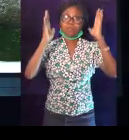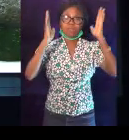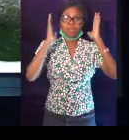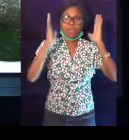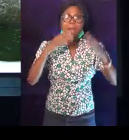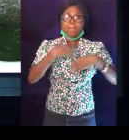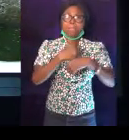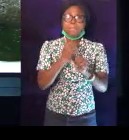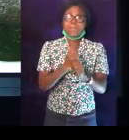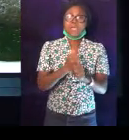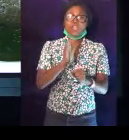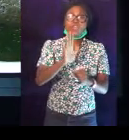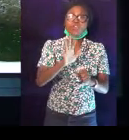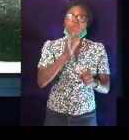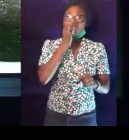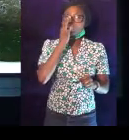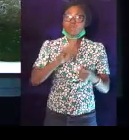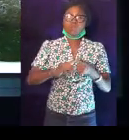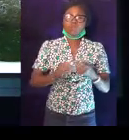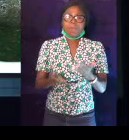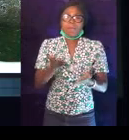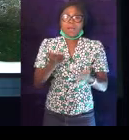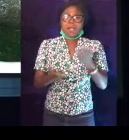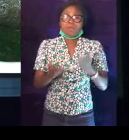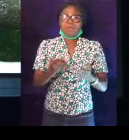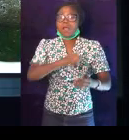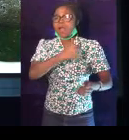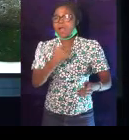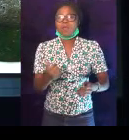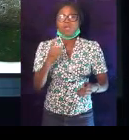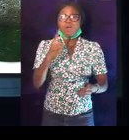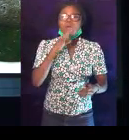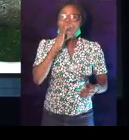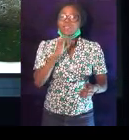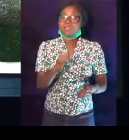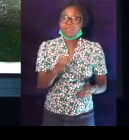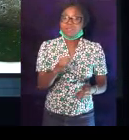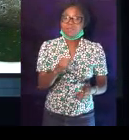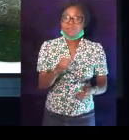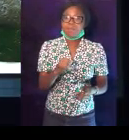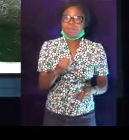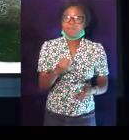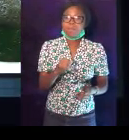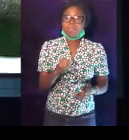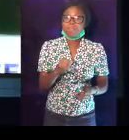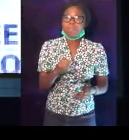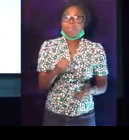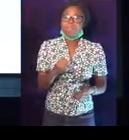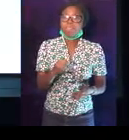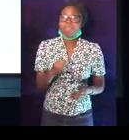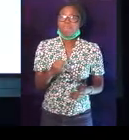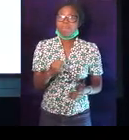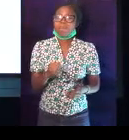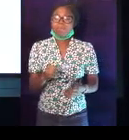and concentrate on making our food to be balanced. Another one is